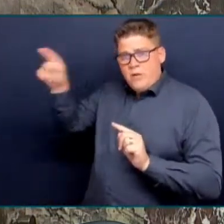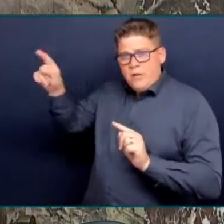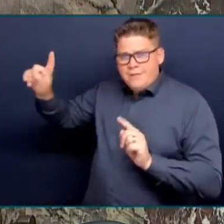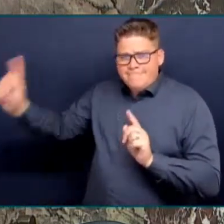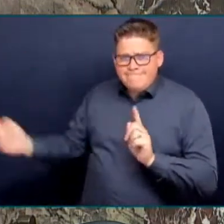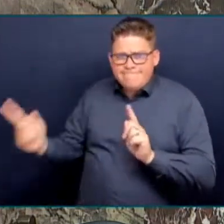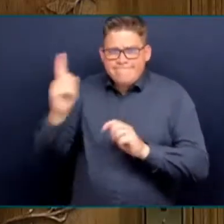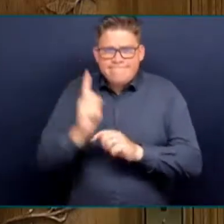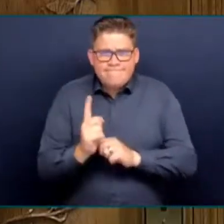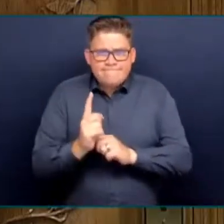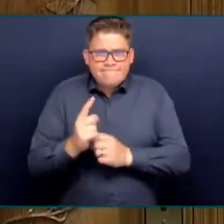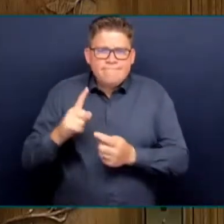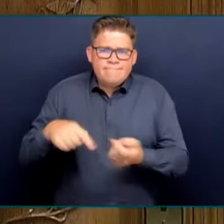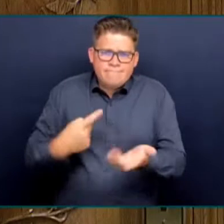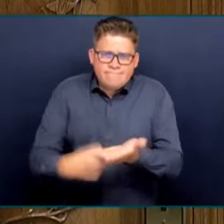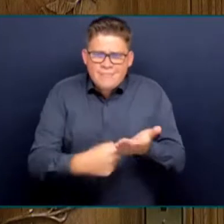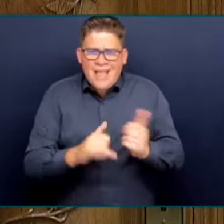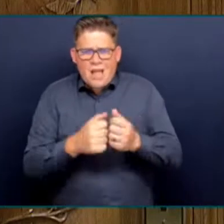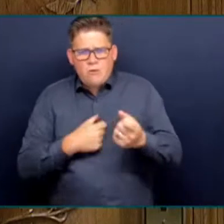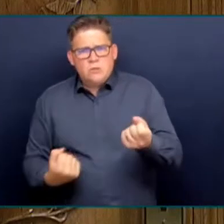issues.